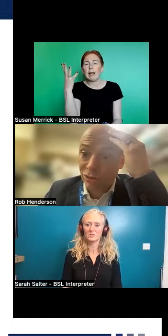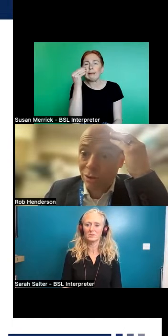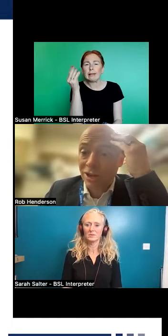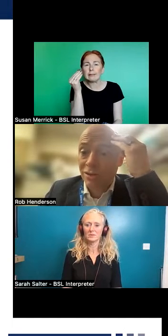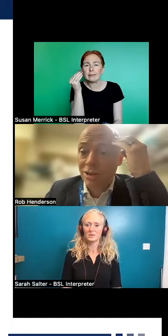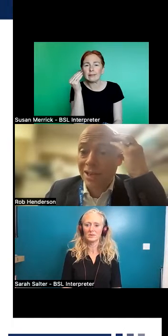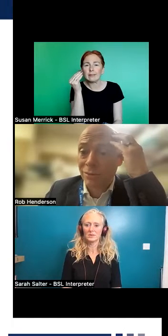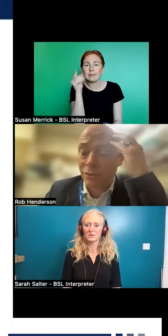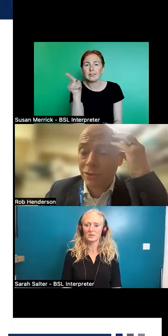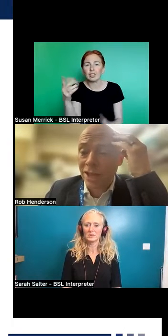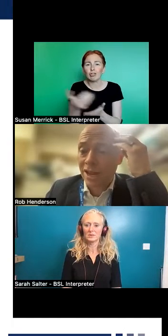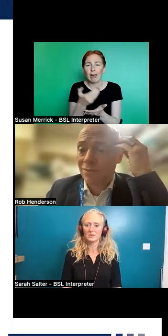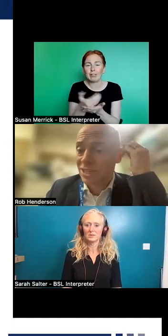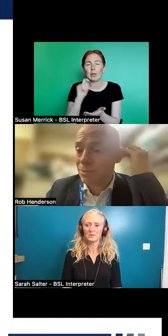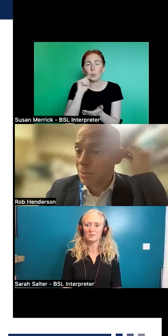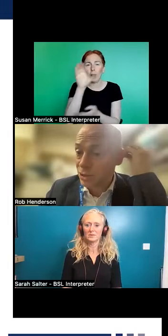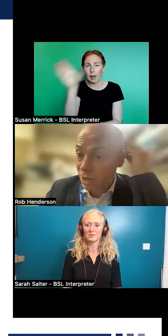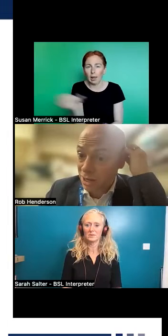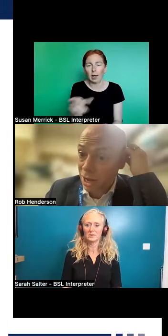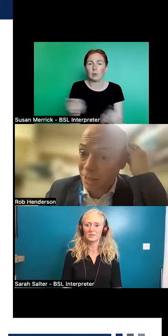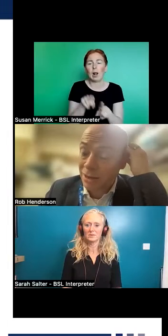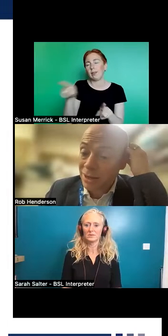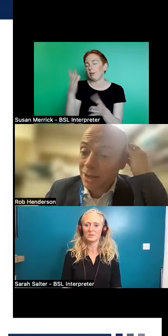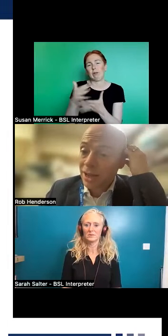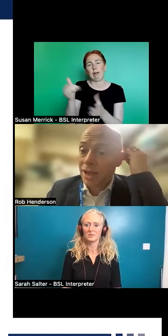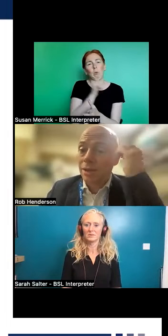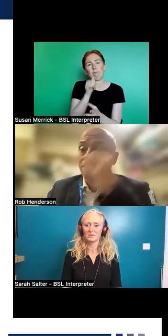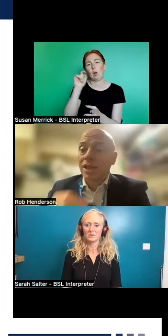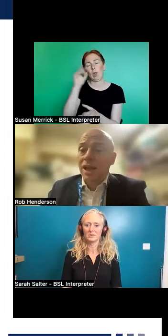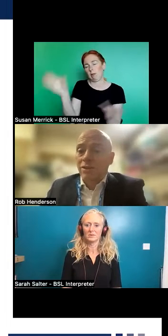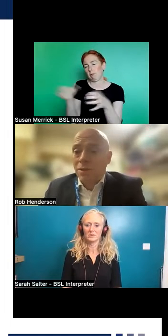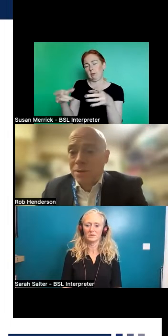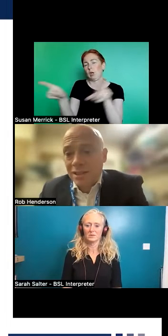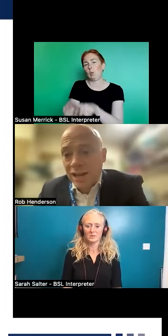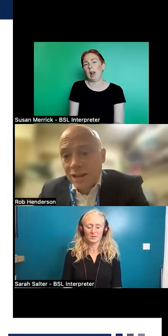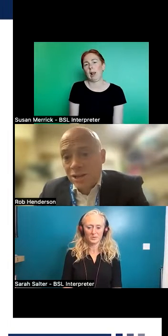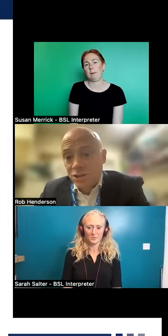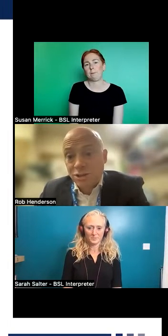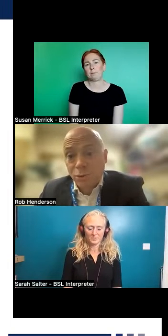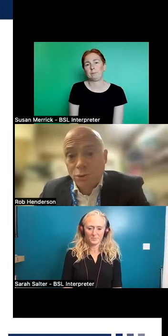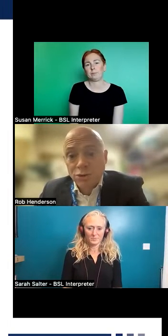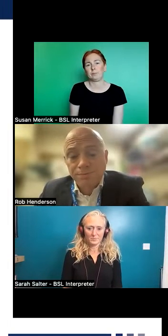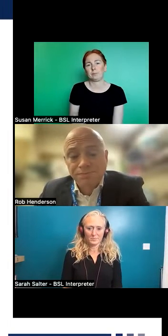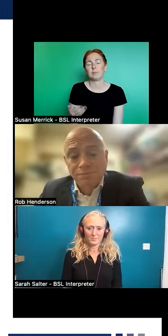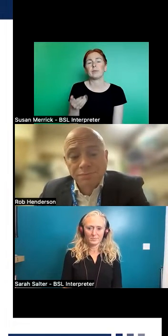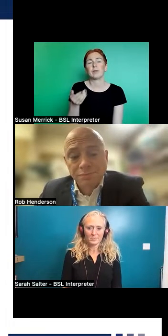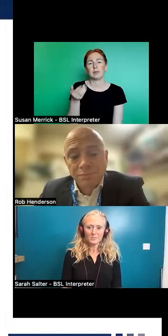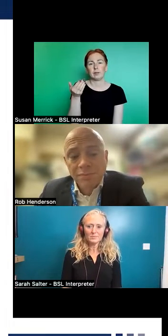are also incredibly helpful, and they're going to have team members who are going to come in and be there to